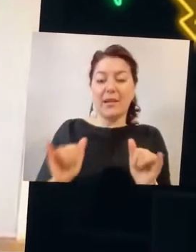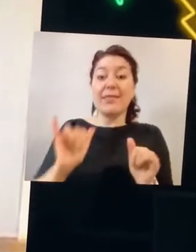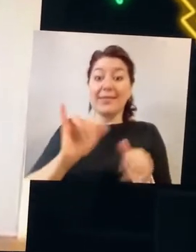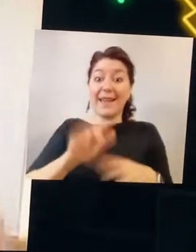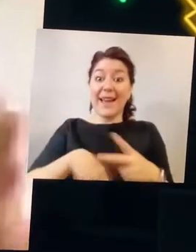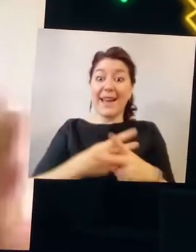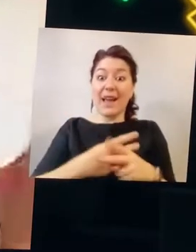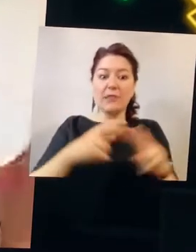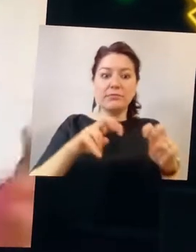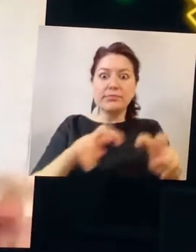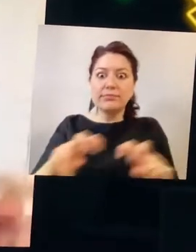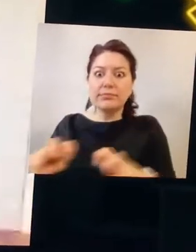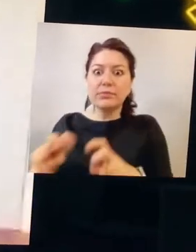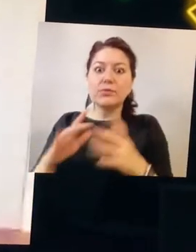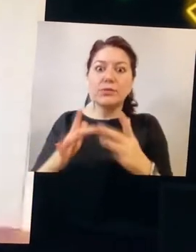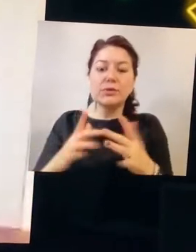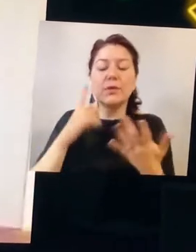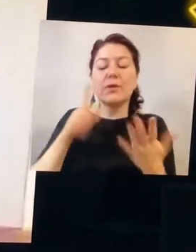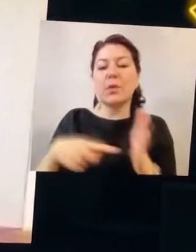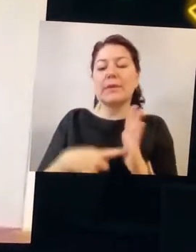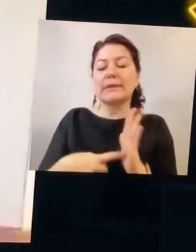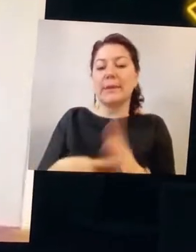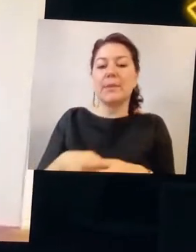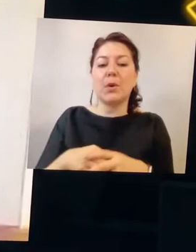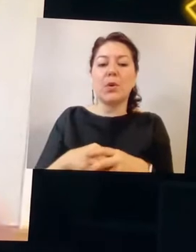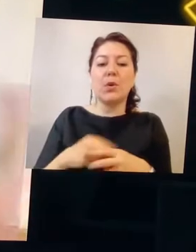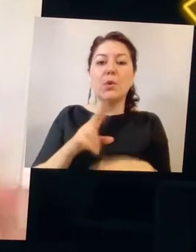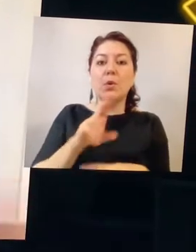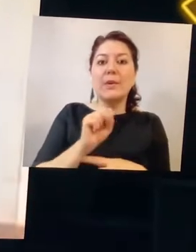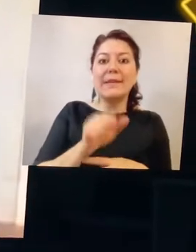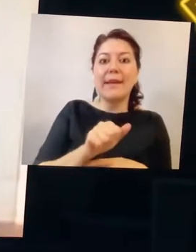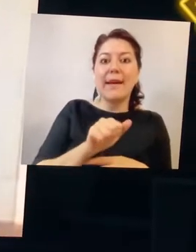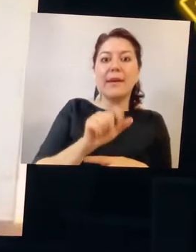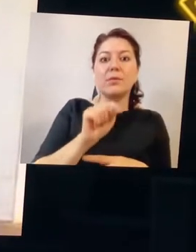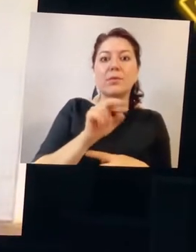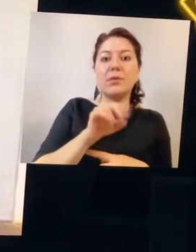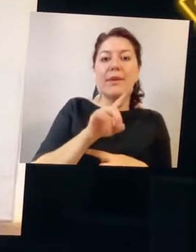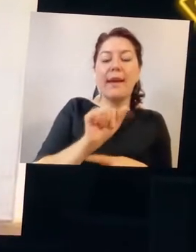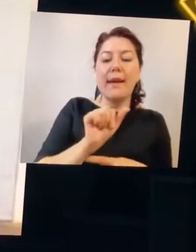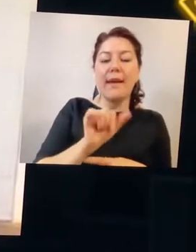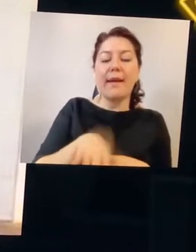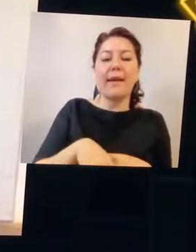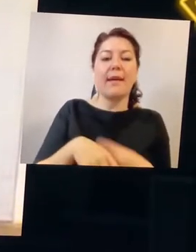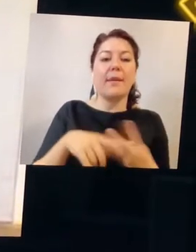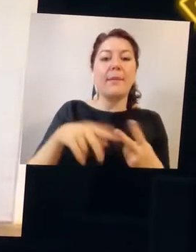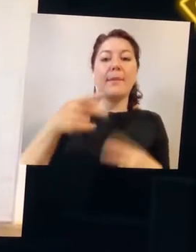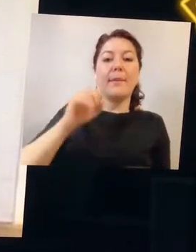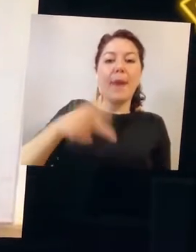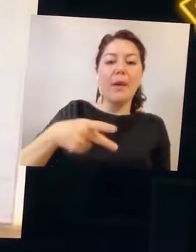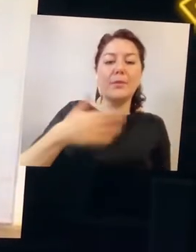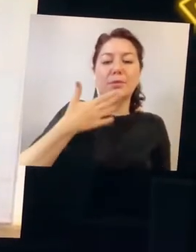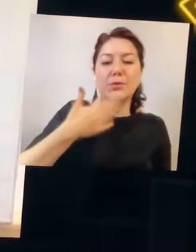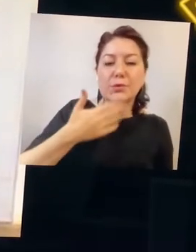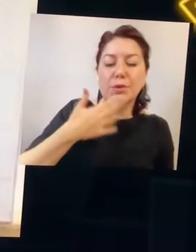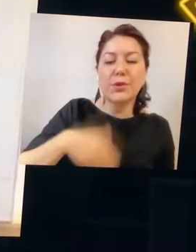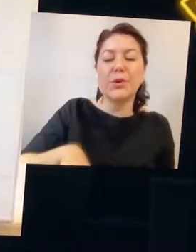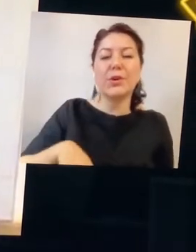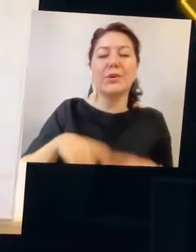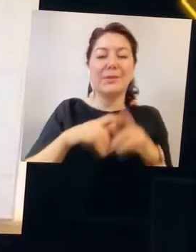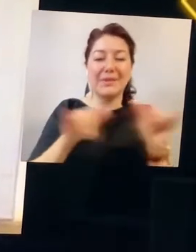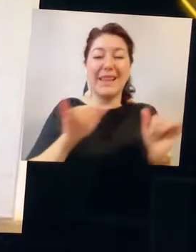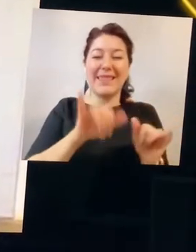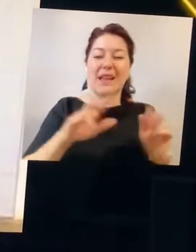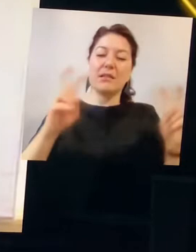media, such as, you know, USA Today or BuzzFeed or Pop Sugar. But then there's other media that are very,